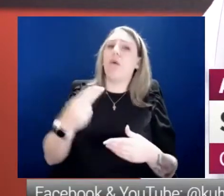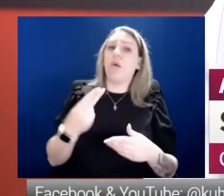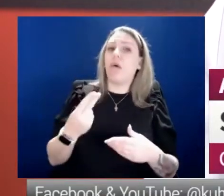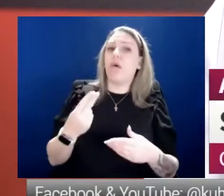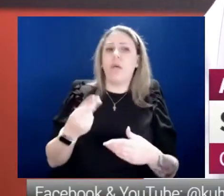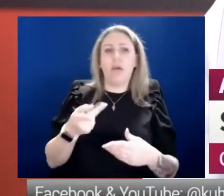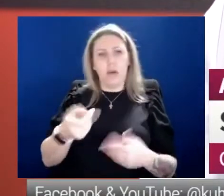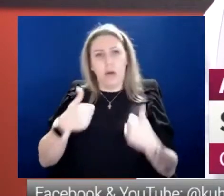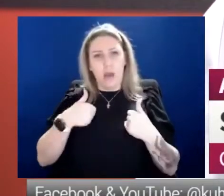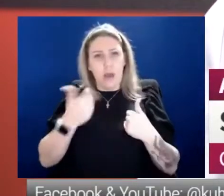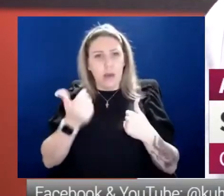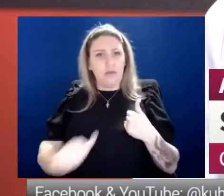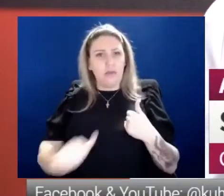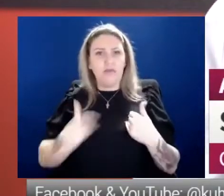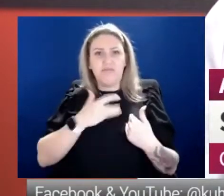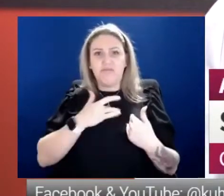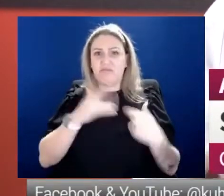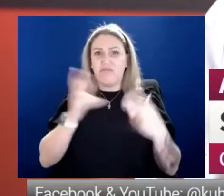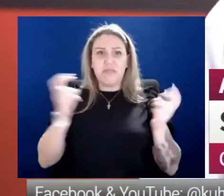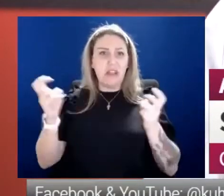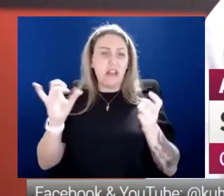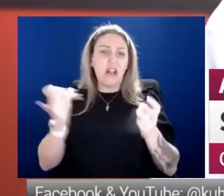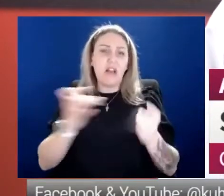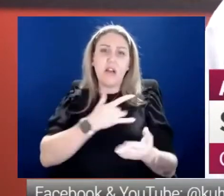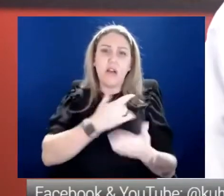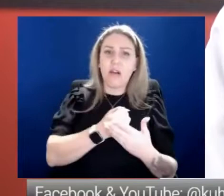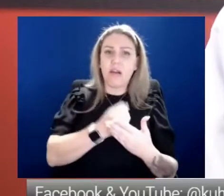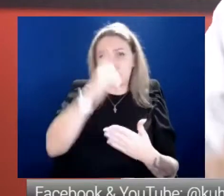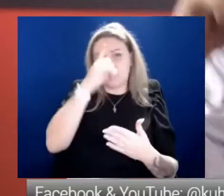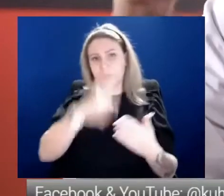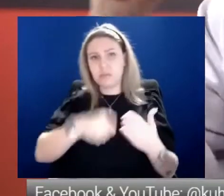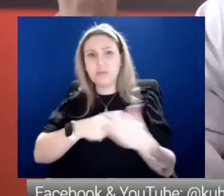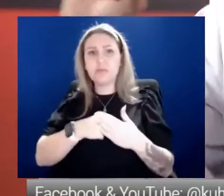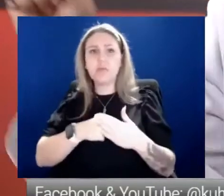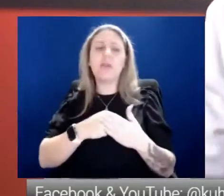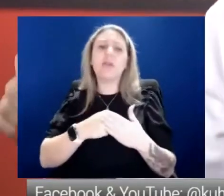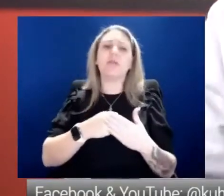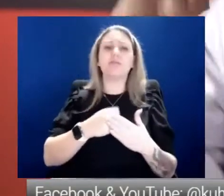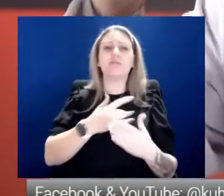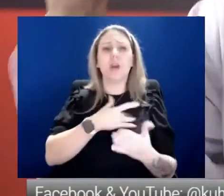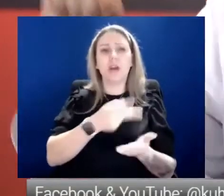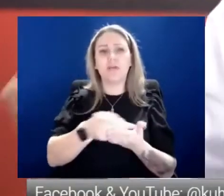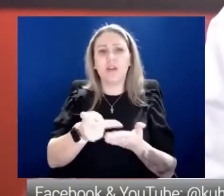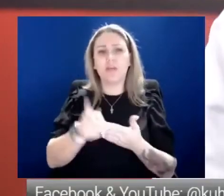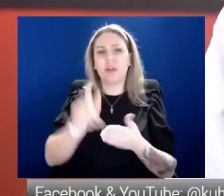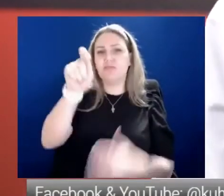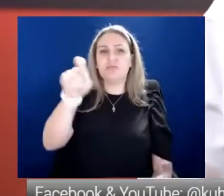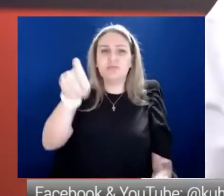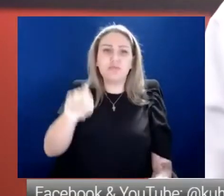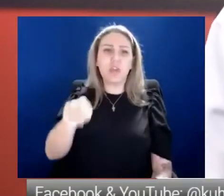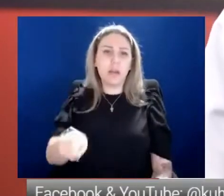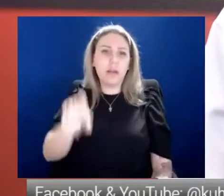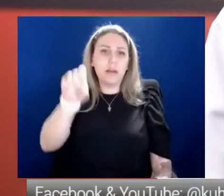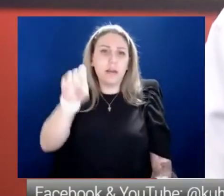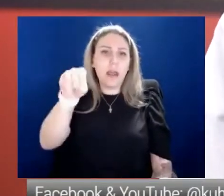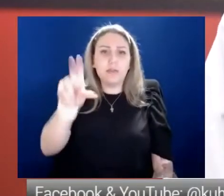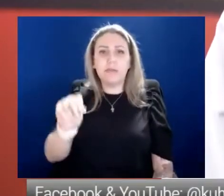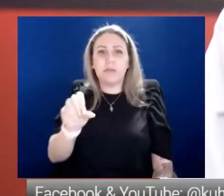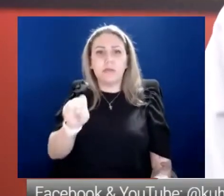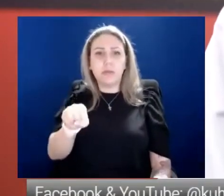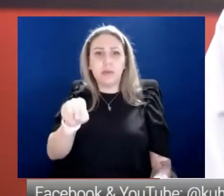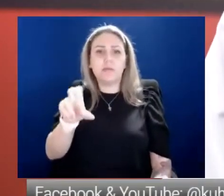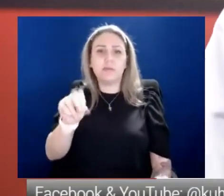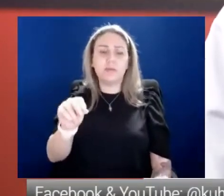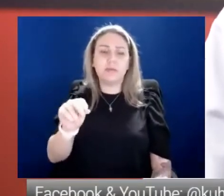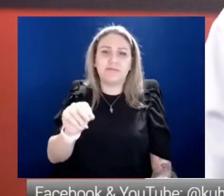sort of cardiovascular event like a heart attack, a stroke, troubles with heart failure? And then they just checked yes, no, and to the best of their knowledge. Right.